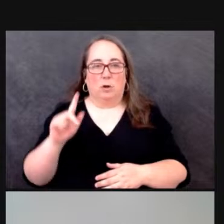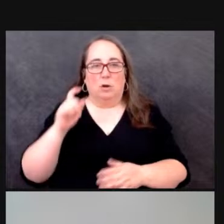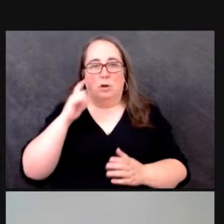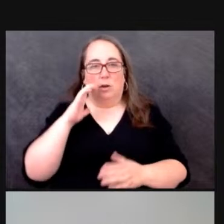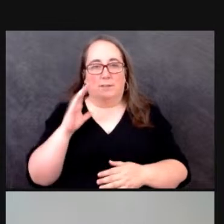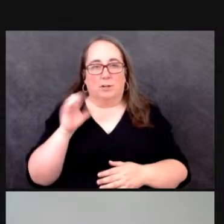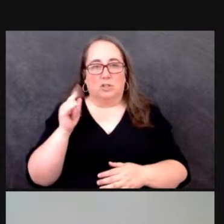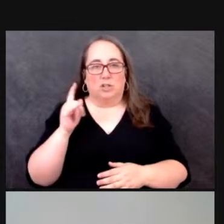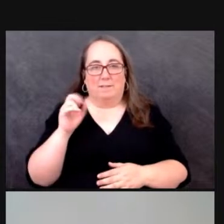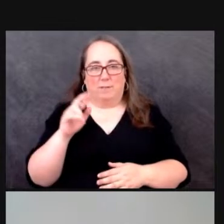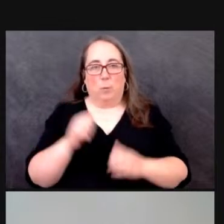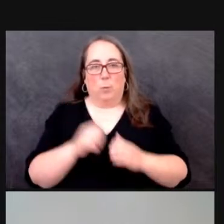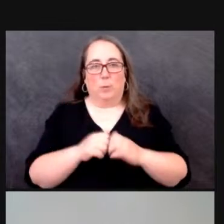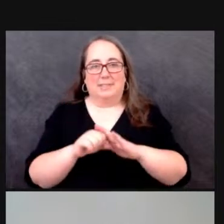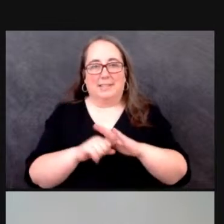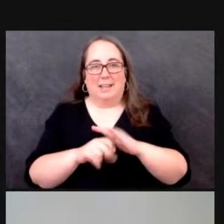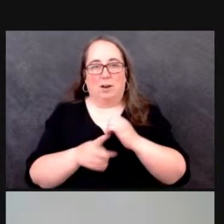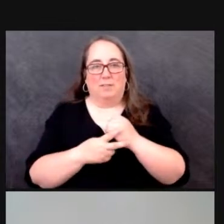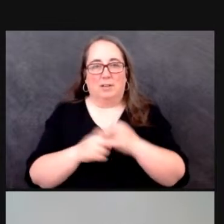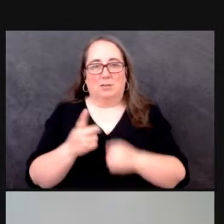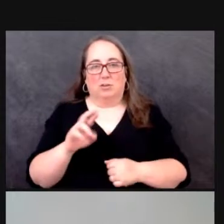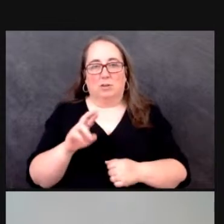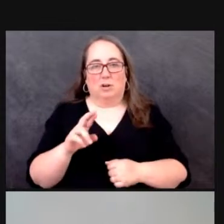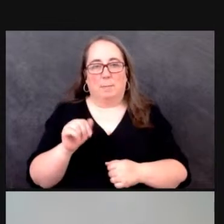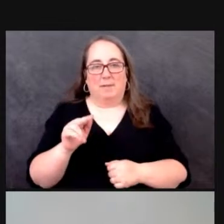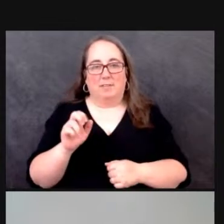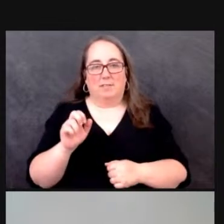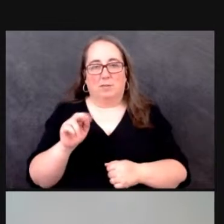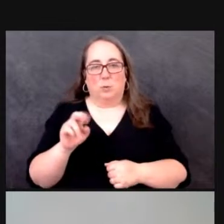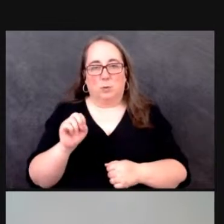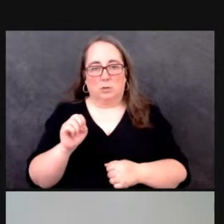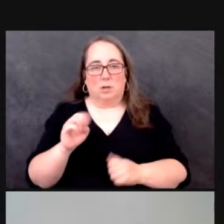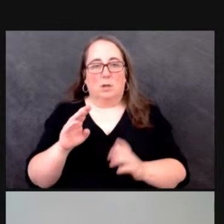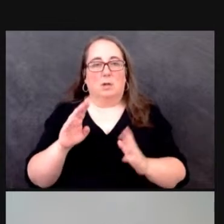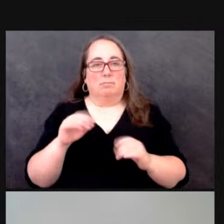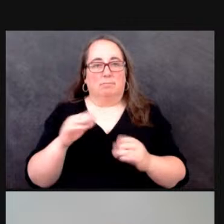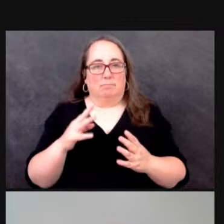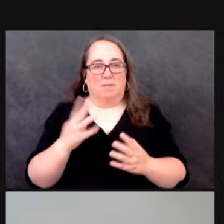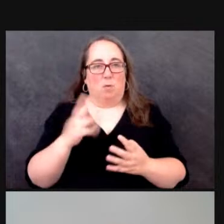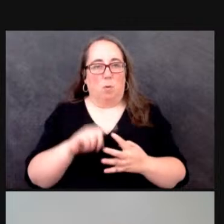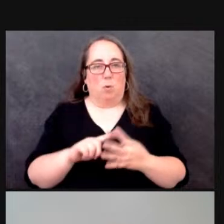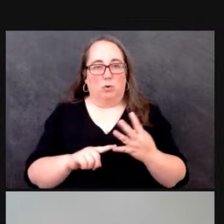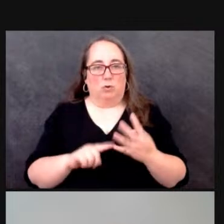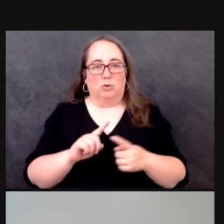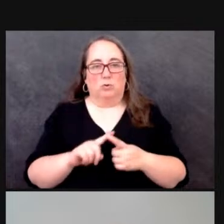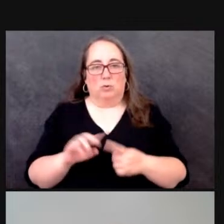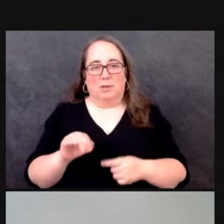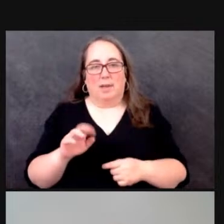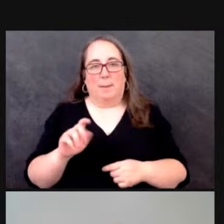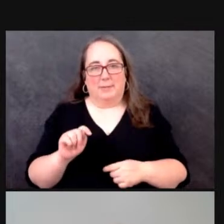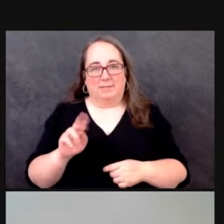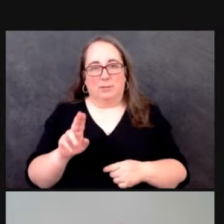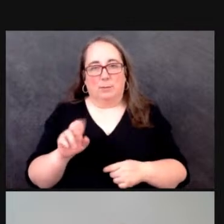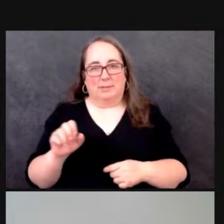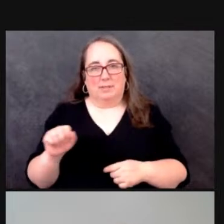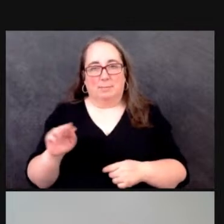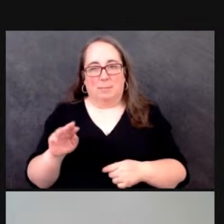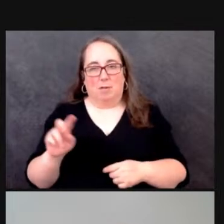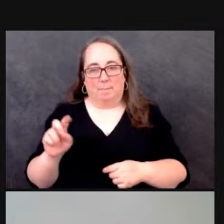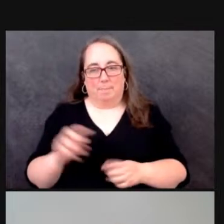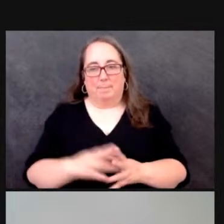Schaefer, along with State Archivist Dr. Pappenfuse, presented the 4 pieces to the captains of the USS